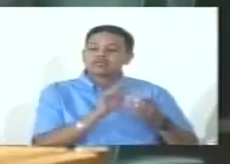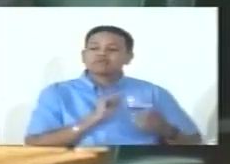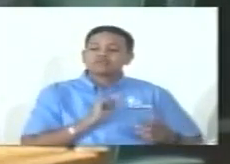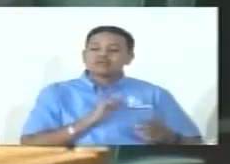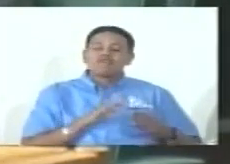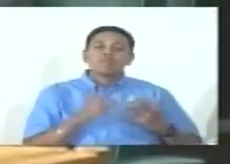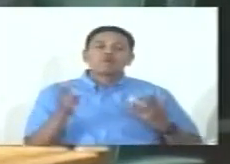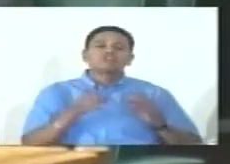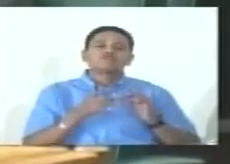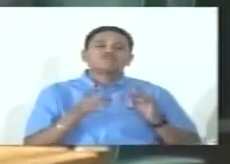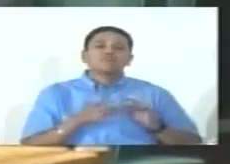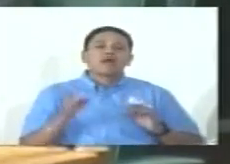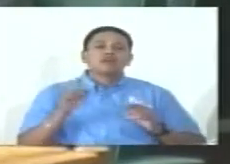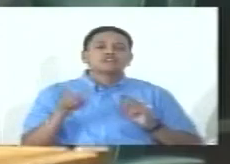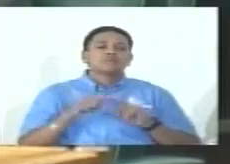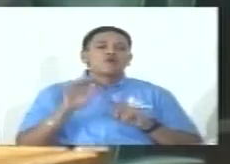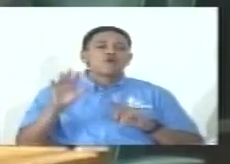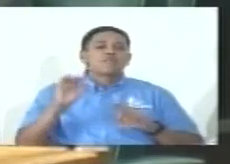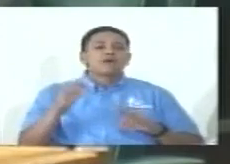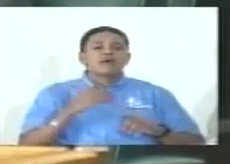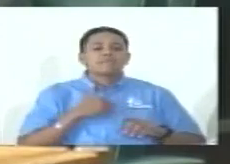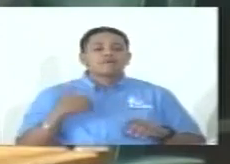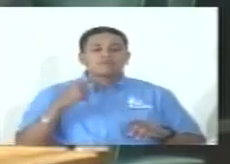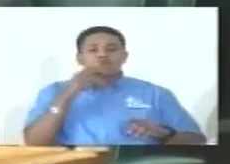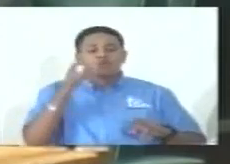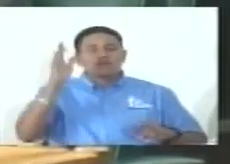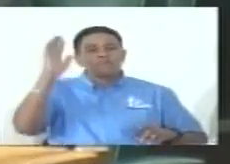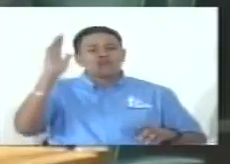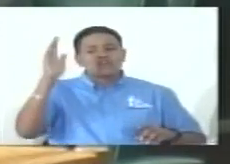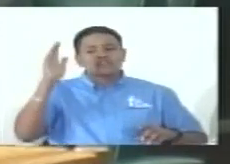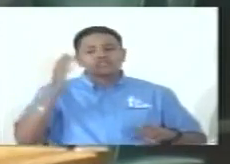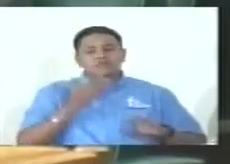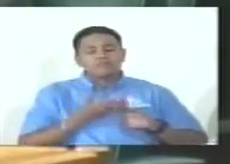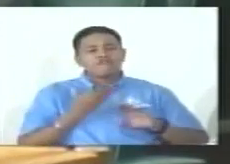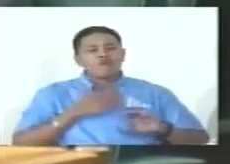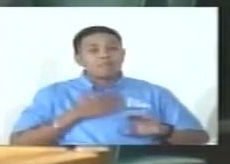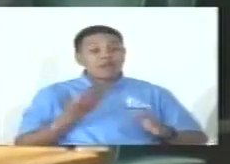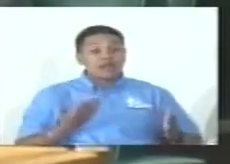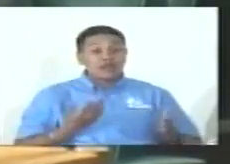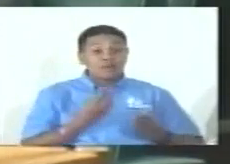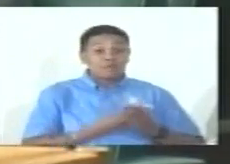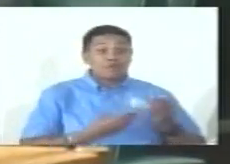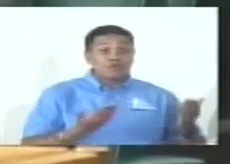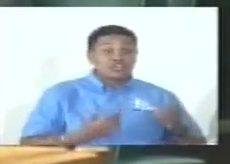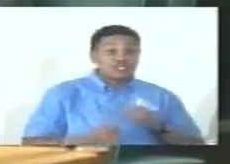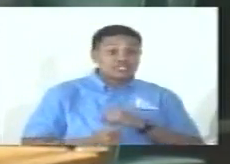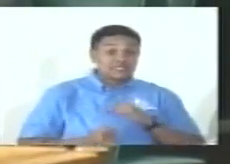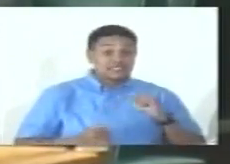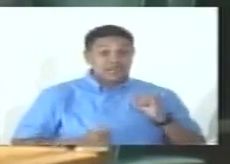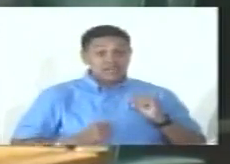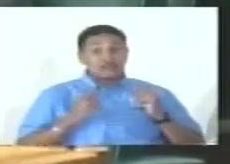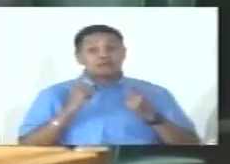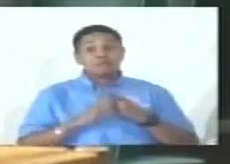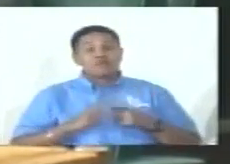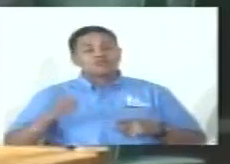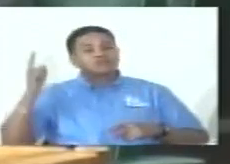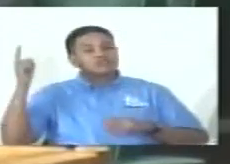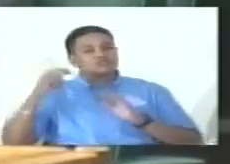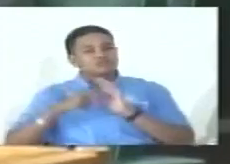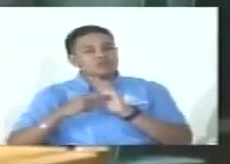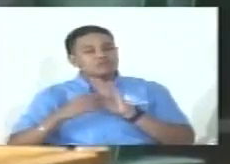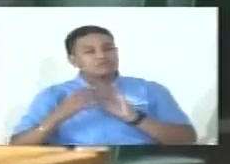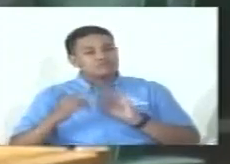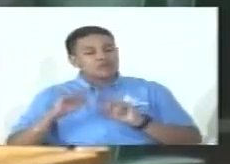remarks made about her by her colleagues whose presentations preceded mine here, both in this house and in the other place. Mr.